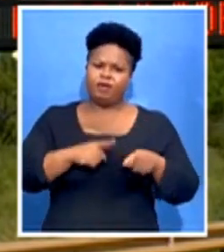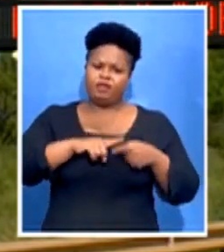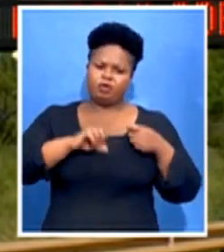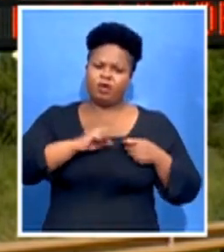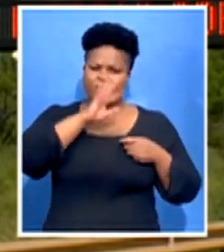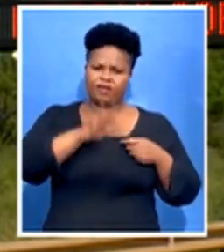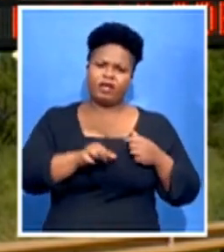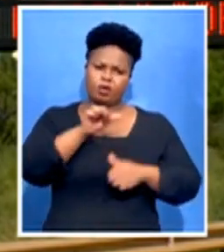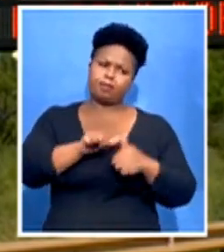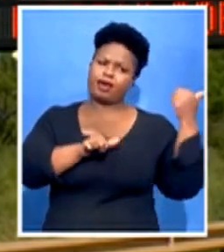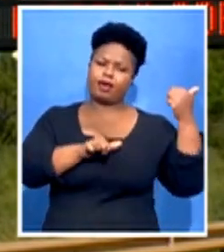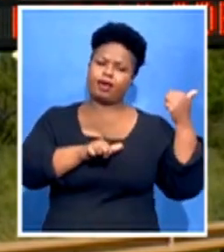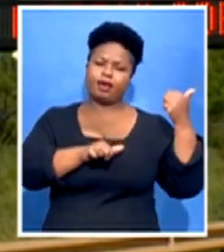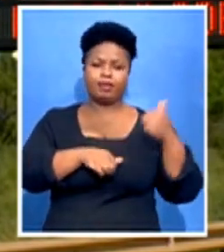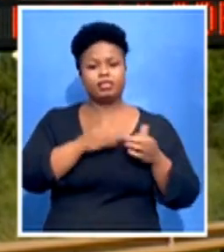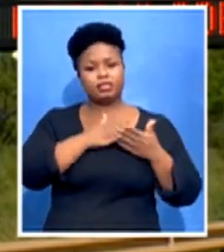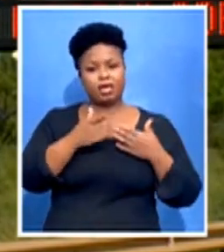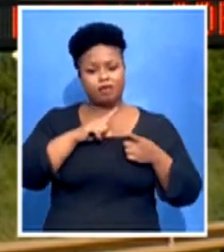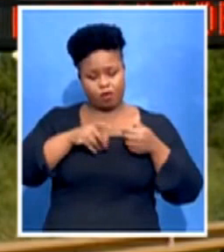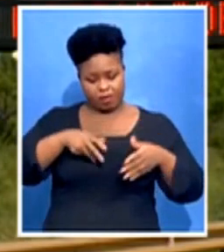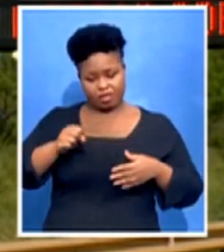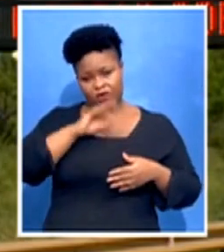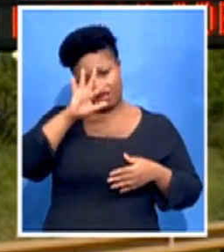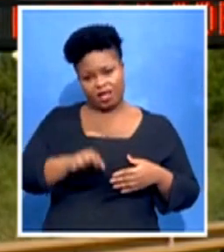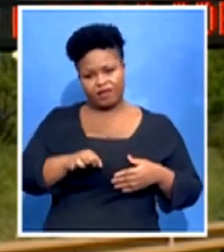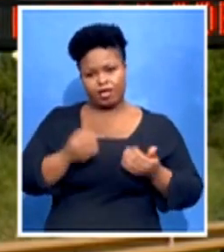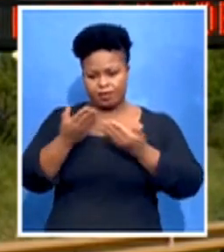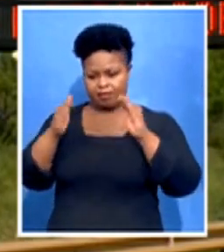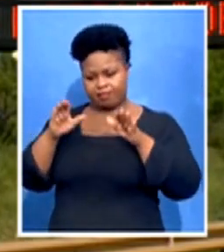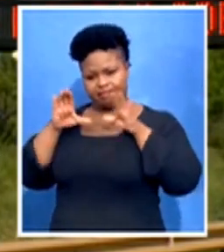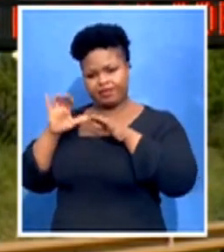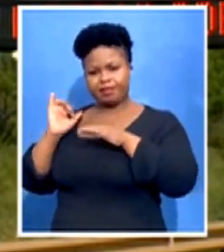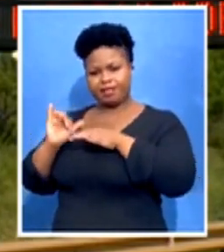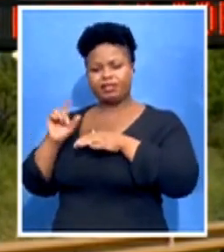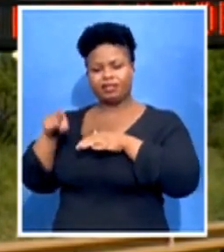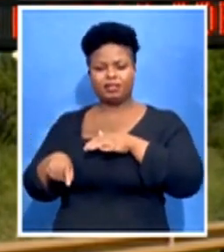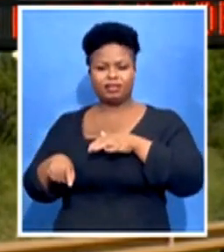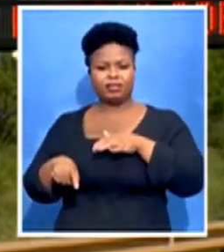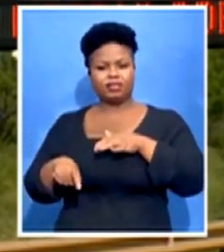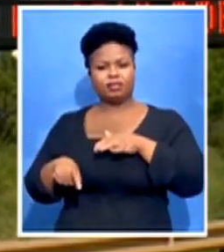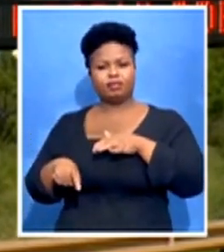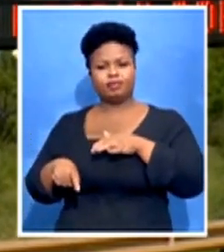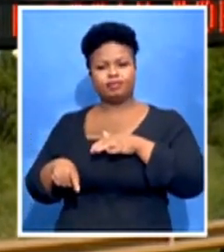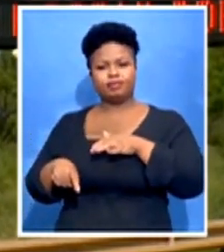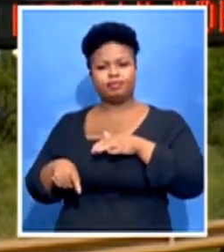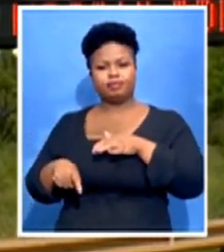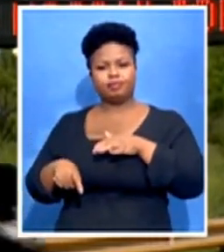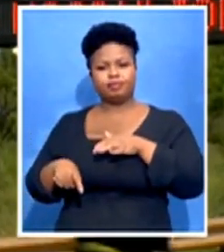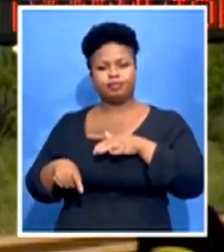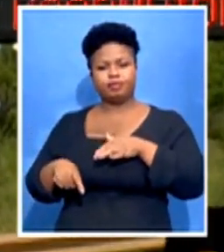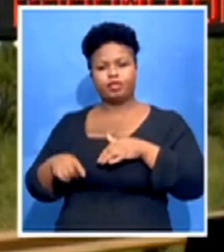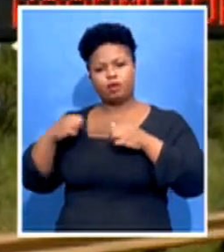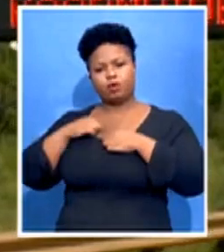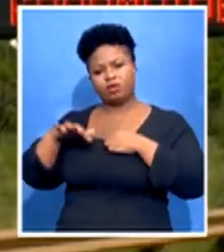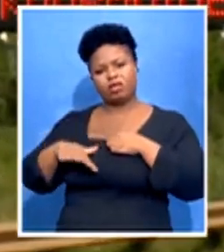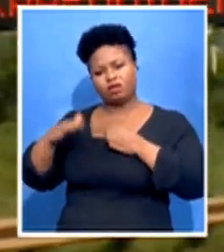that were South African citizen, we will always bring them in to our quarantine facility.